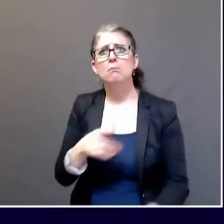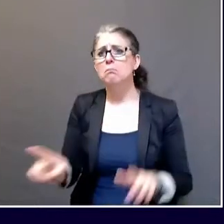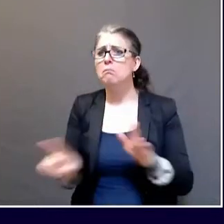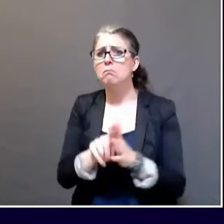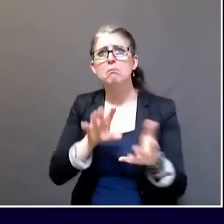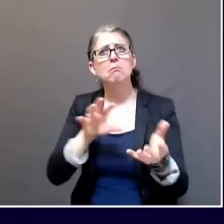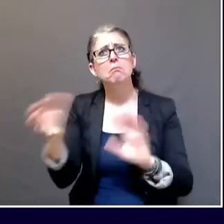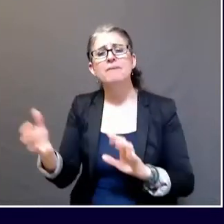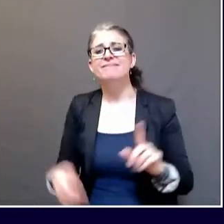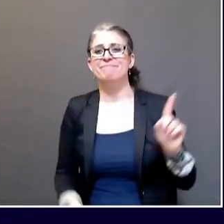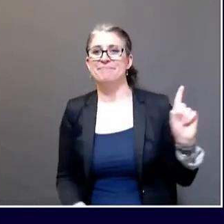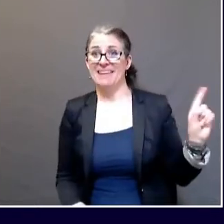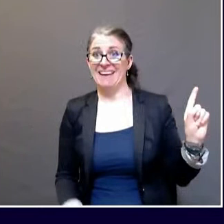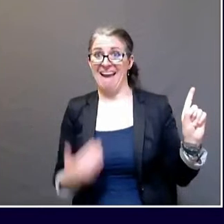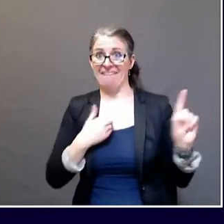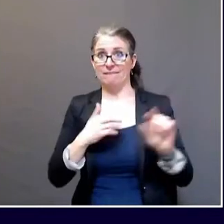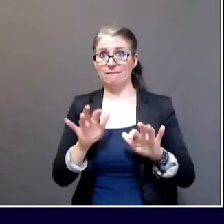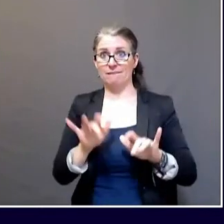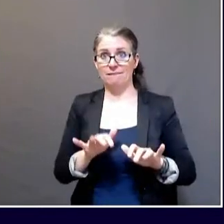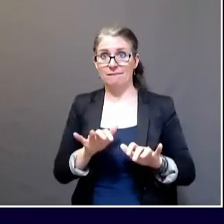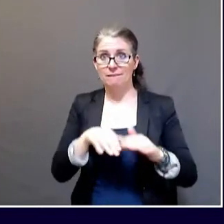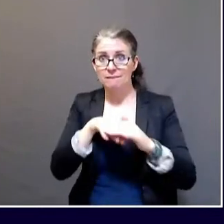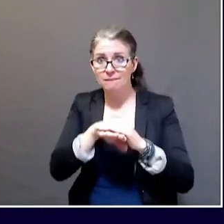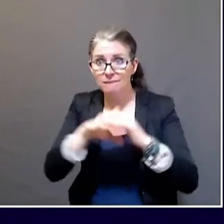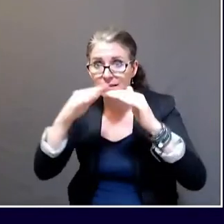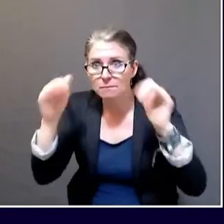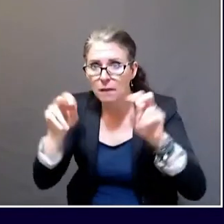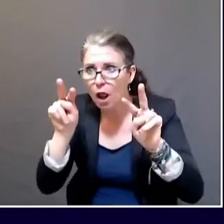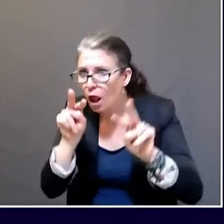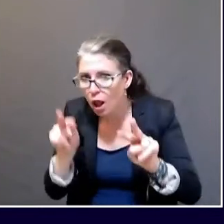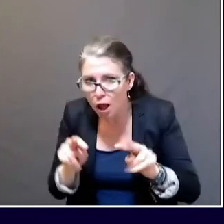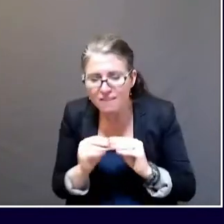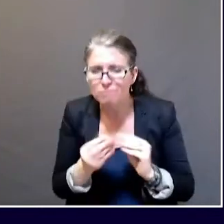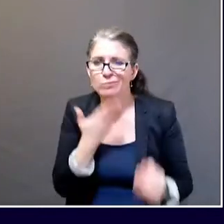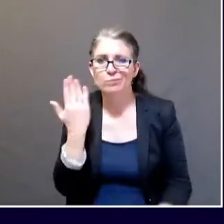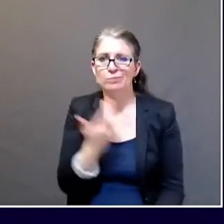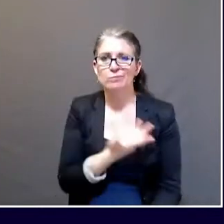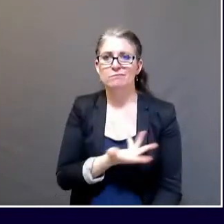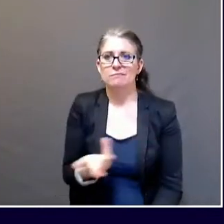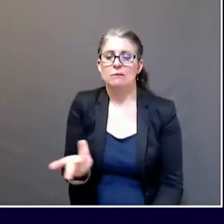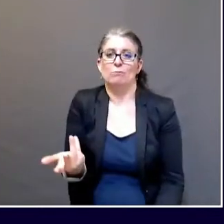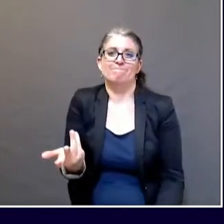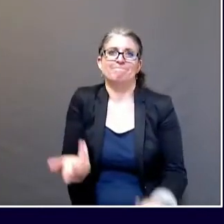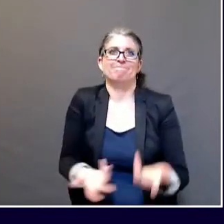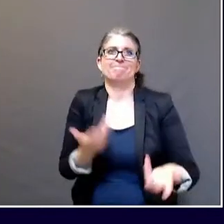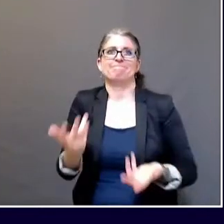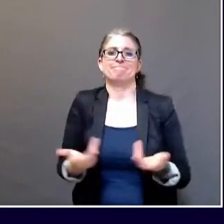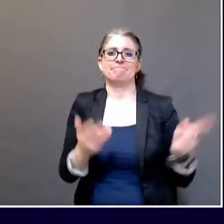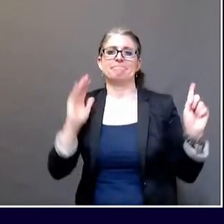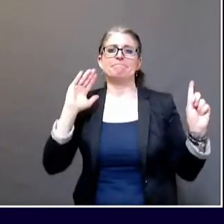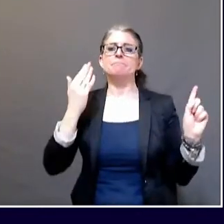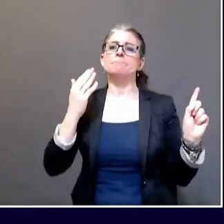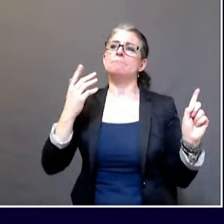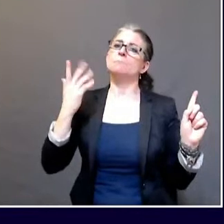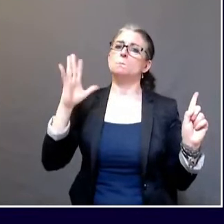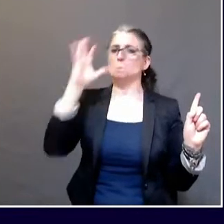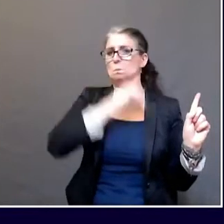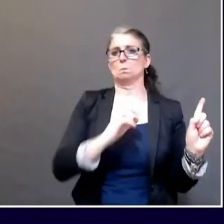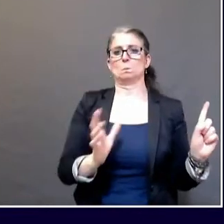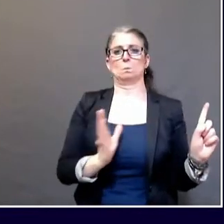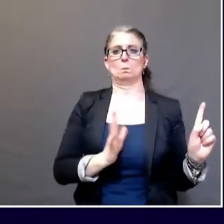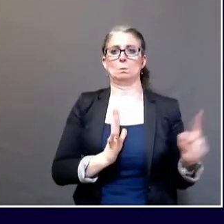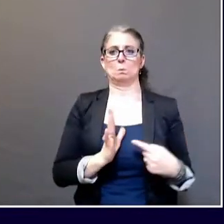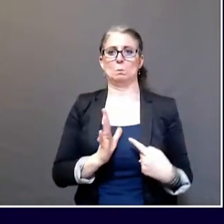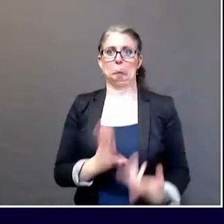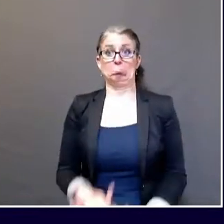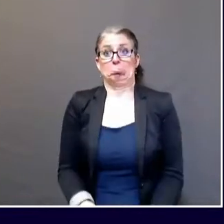still the same until and unless we get new information that changes that. Okay, thanks. And then one last question. So far, we have one major